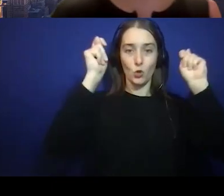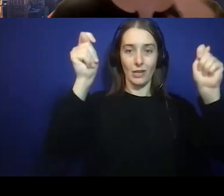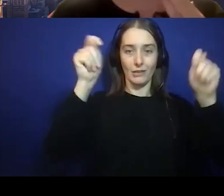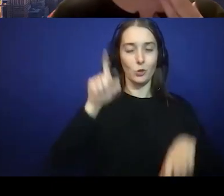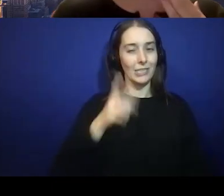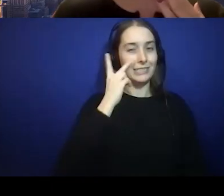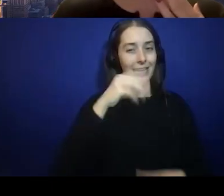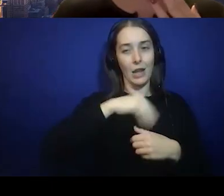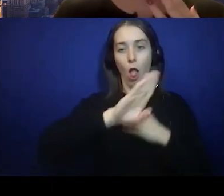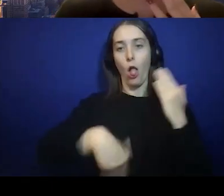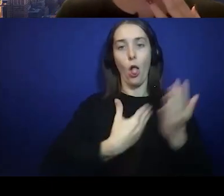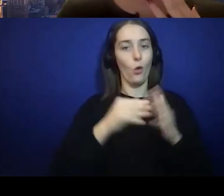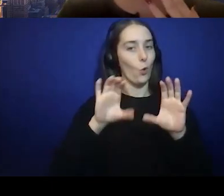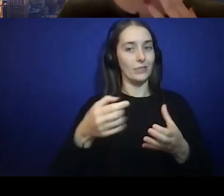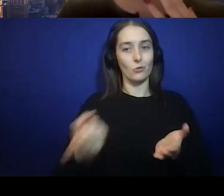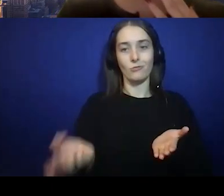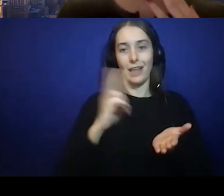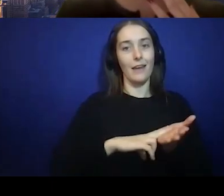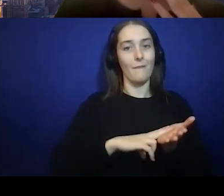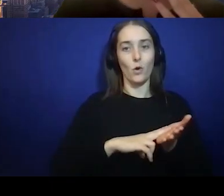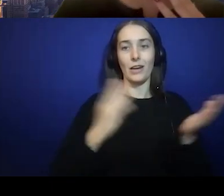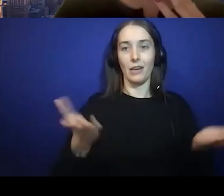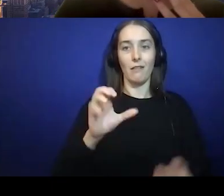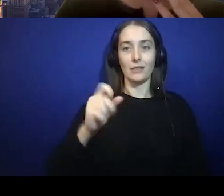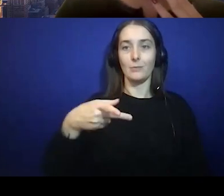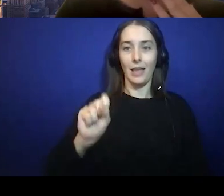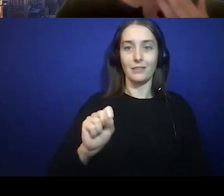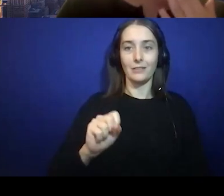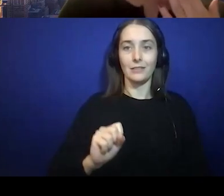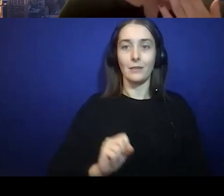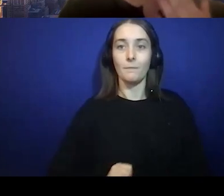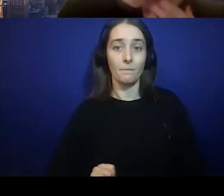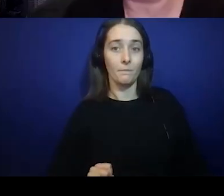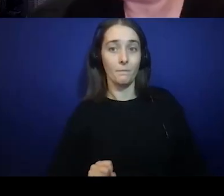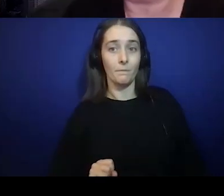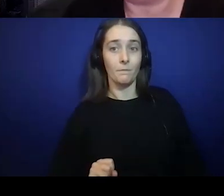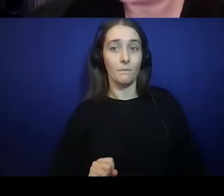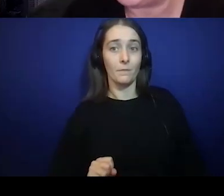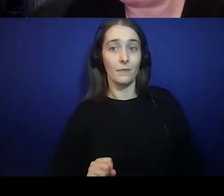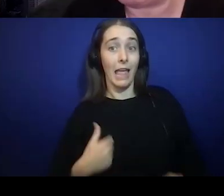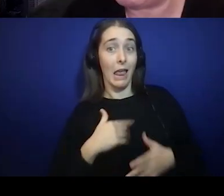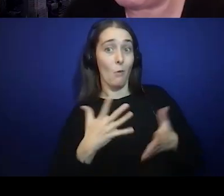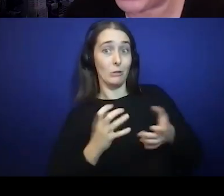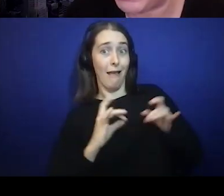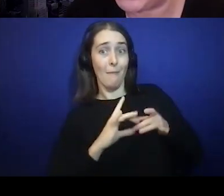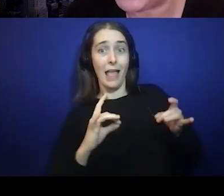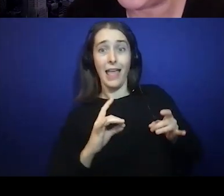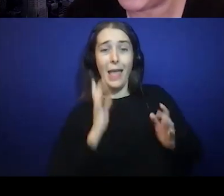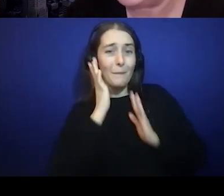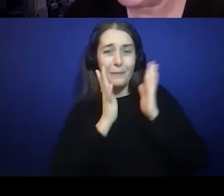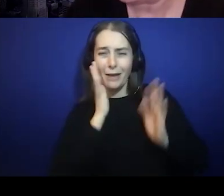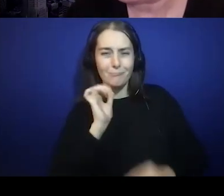courses that you are registered for at SPS. When you Yes. do, And and so I was when going to you, say no shame,